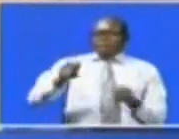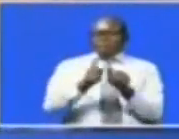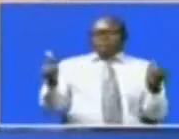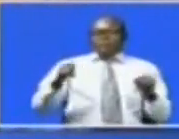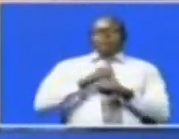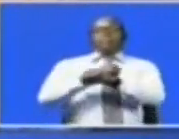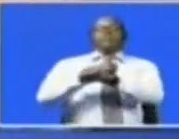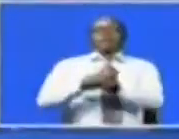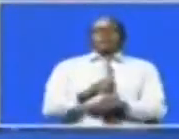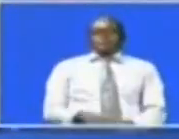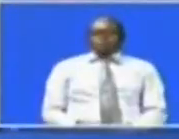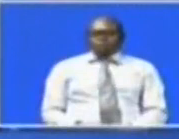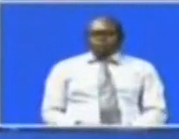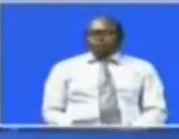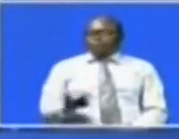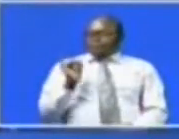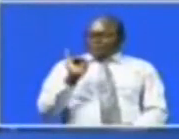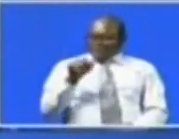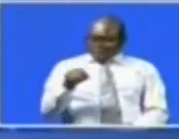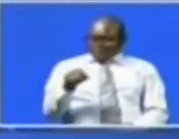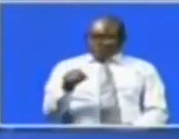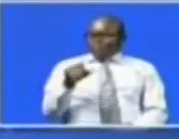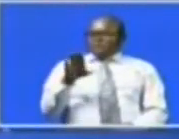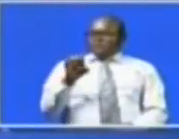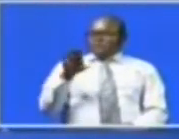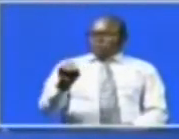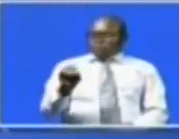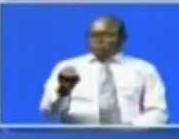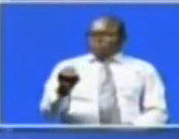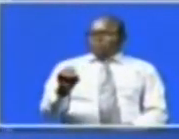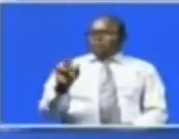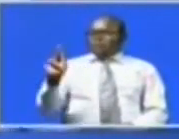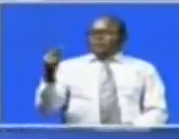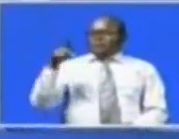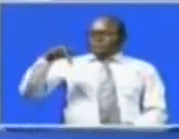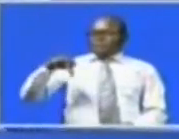protected. That's Fazul Mohammed, CEO,